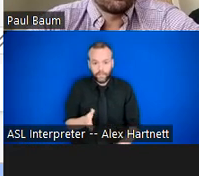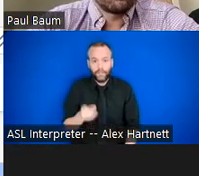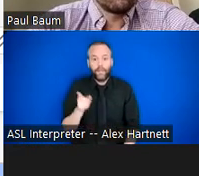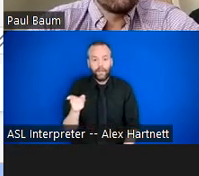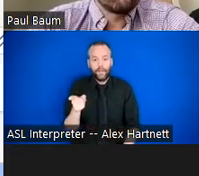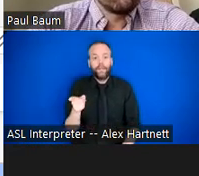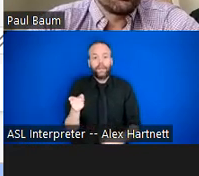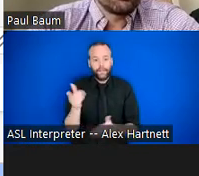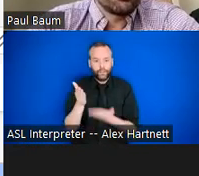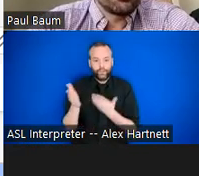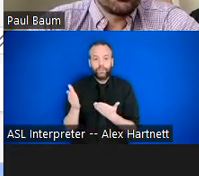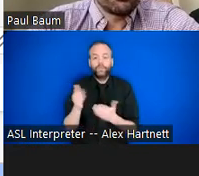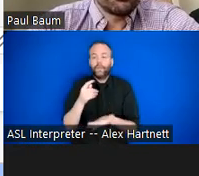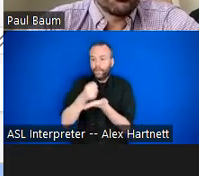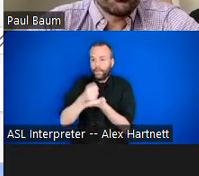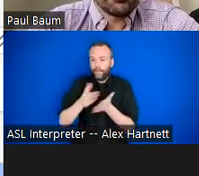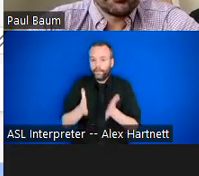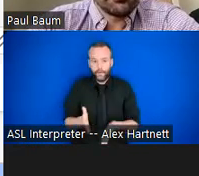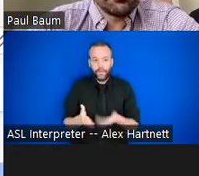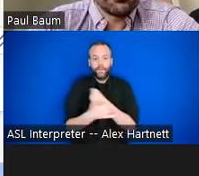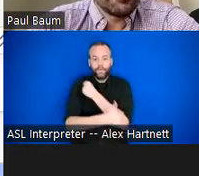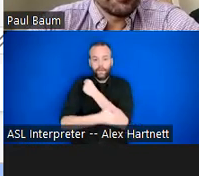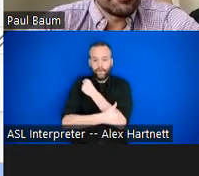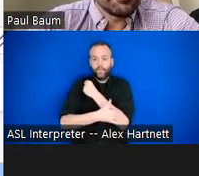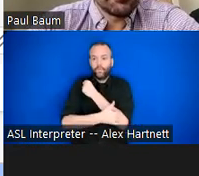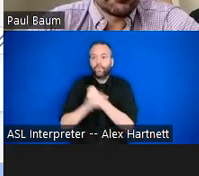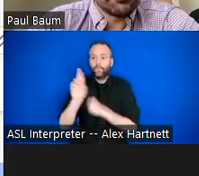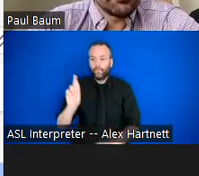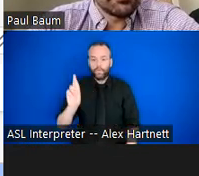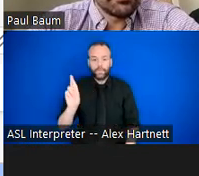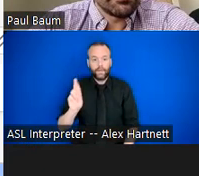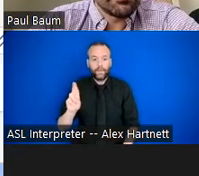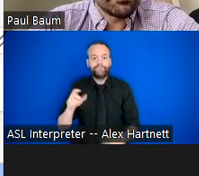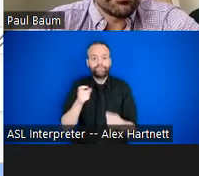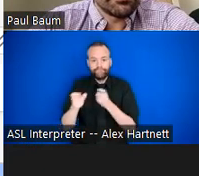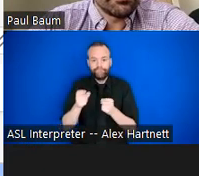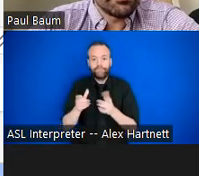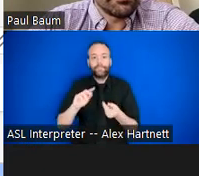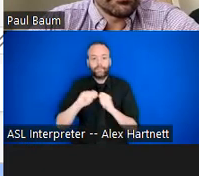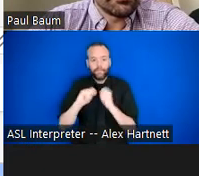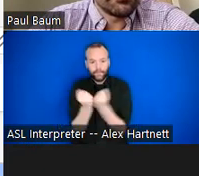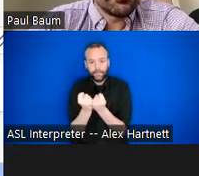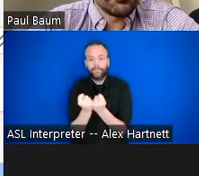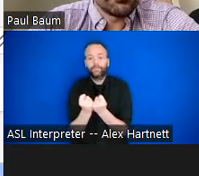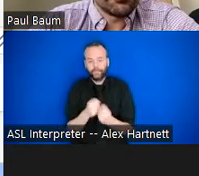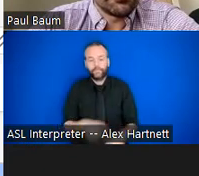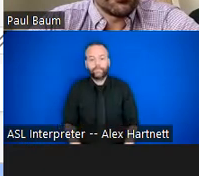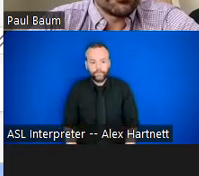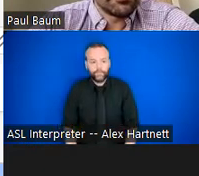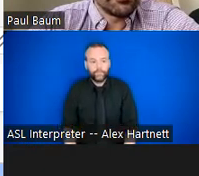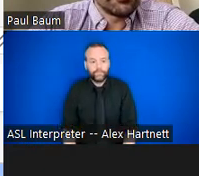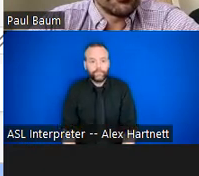as lead therapist with the Riverside County Mobile Crisis Management Team. Paul also served as student supervisor for Renewing Hope